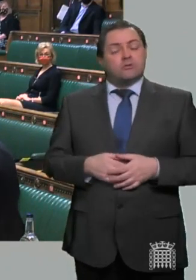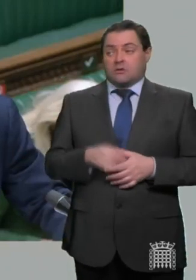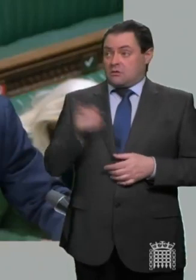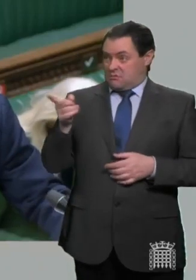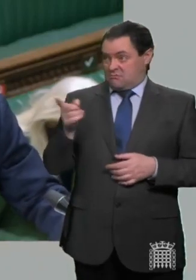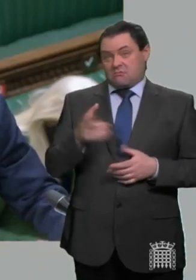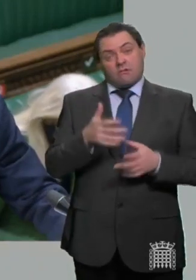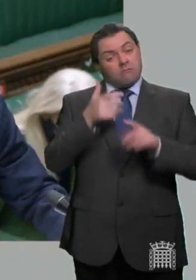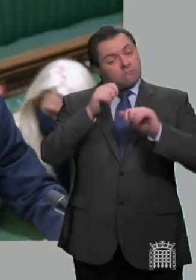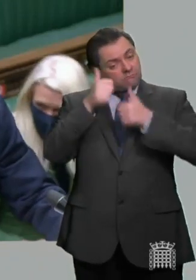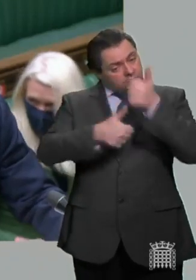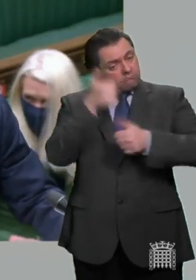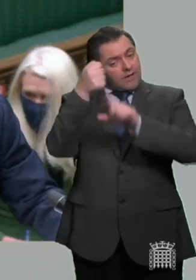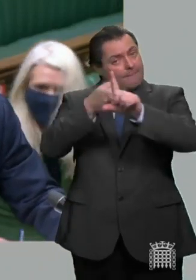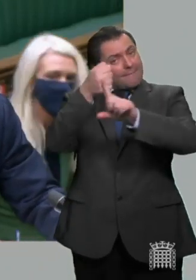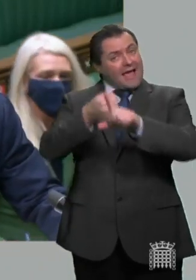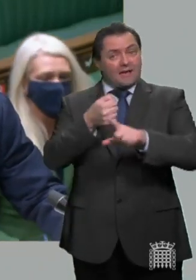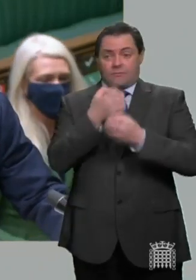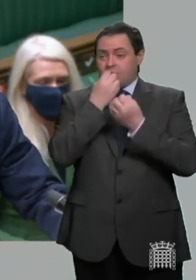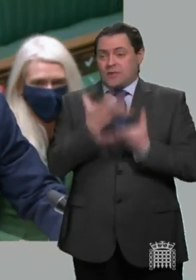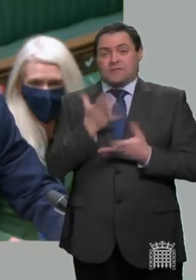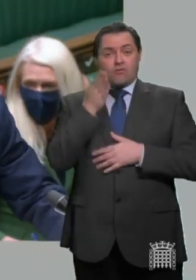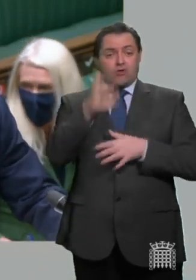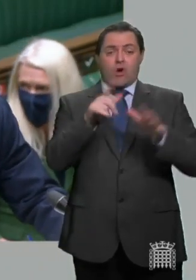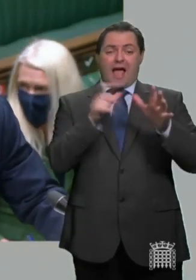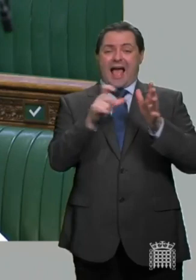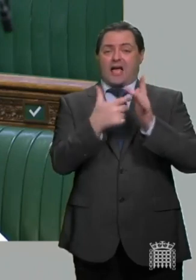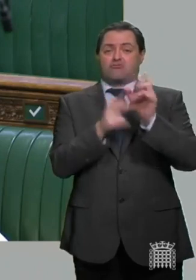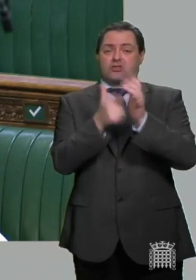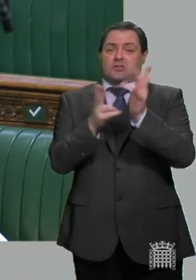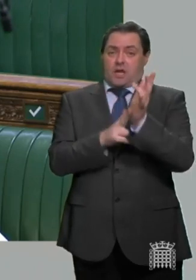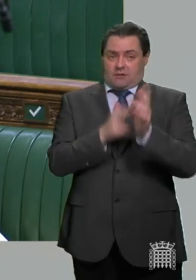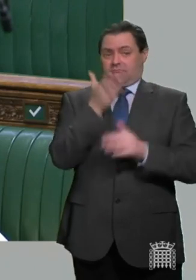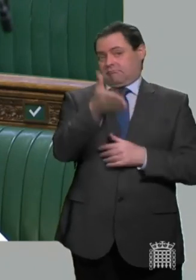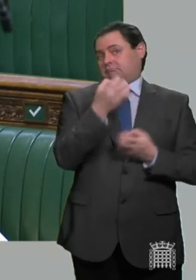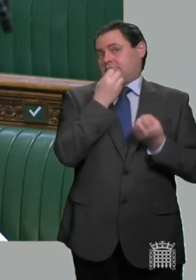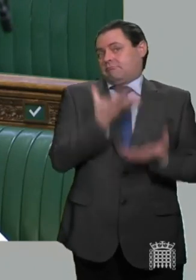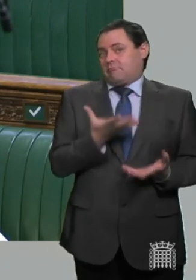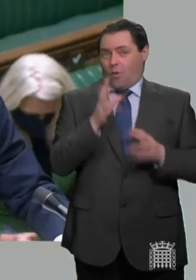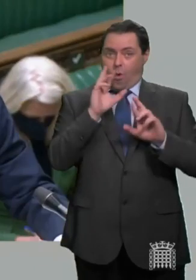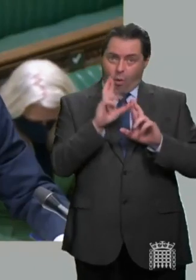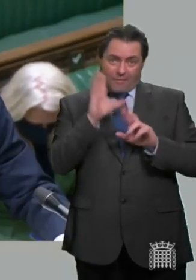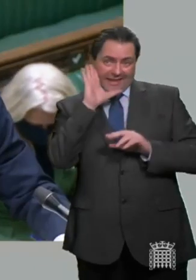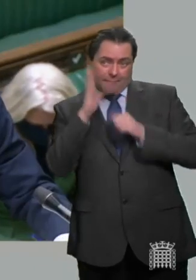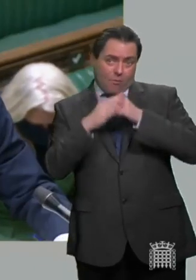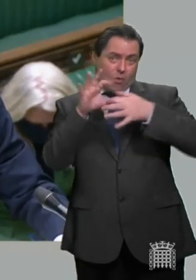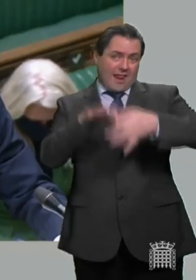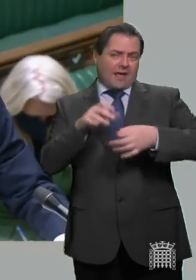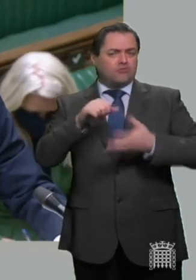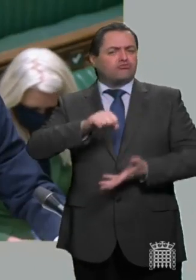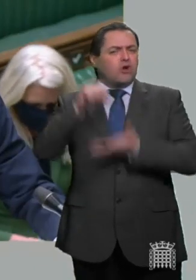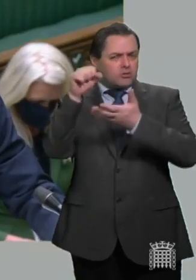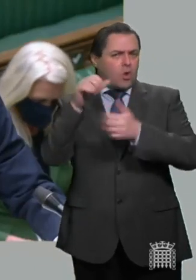friend on her campaign. It was great to be in Accrington and I hope that she'll be hearing even more shortly from my right honourable friend, the Chancellor,